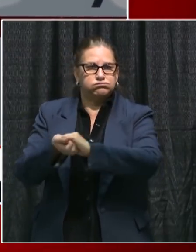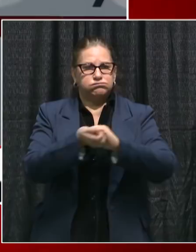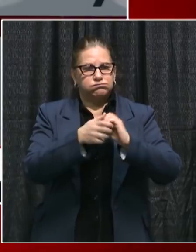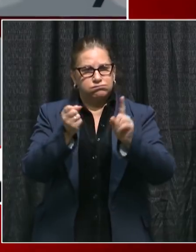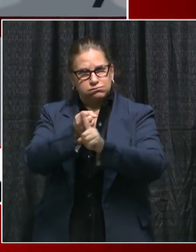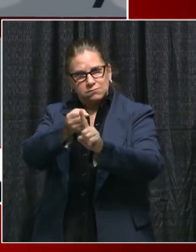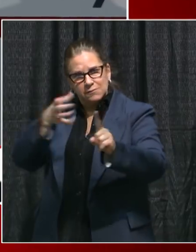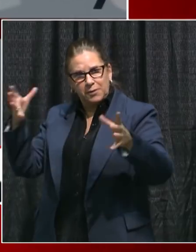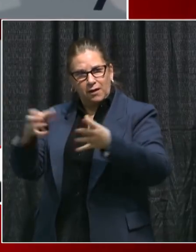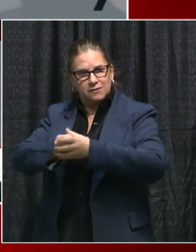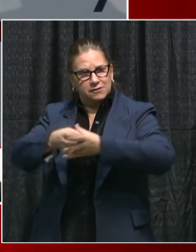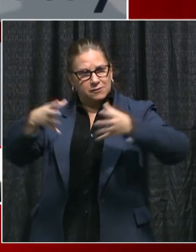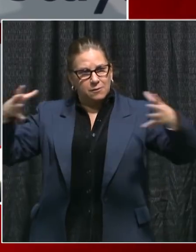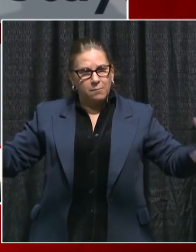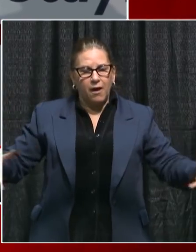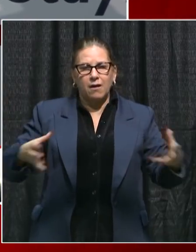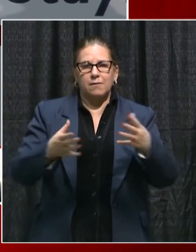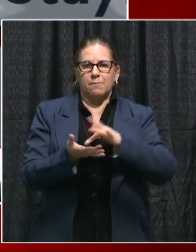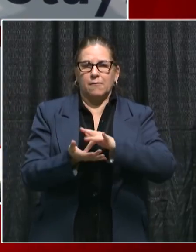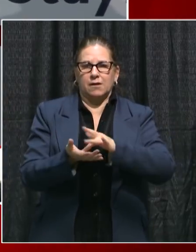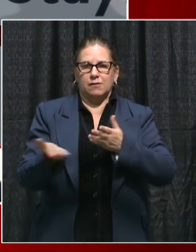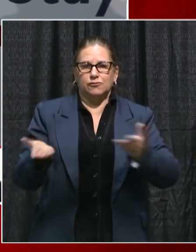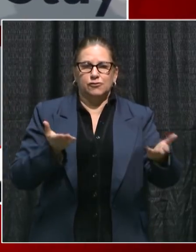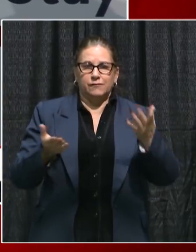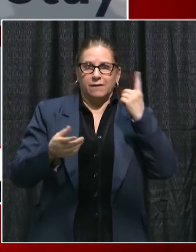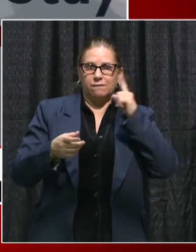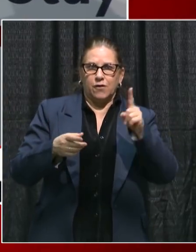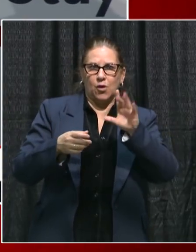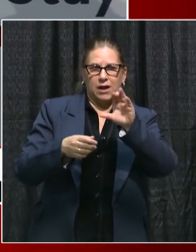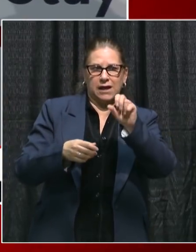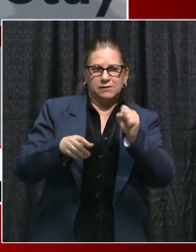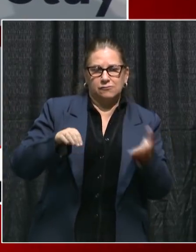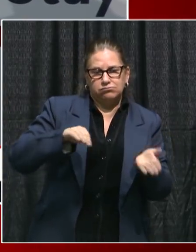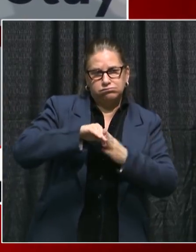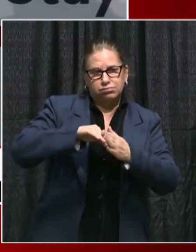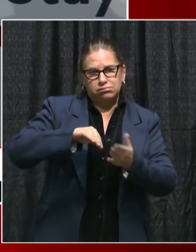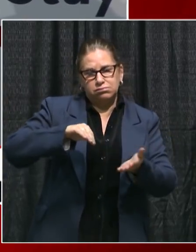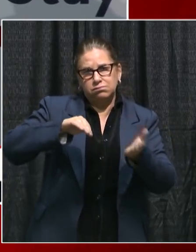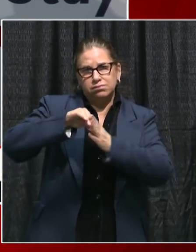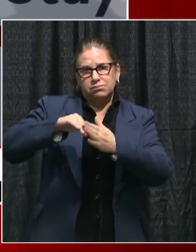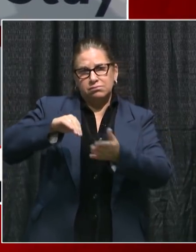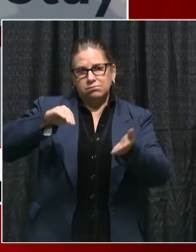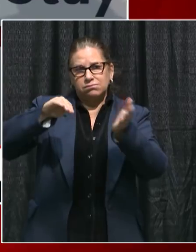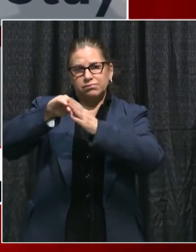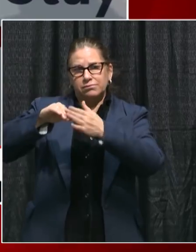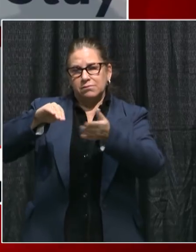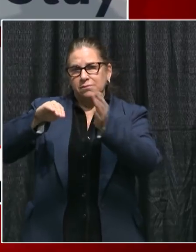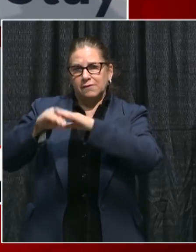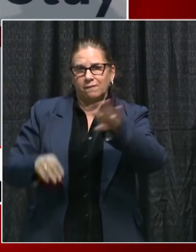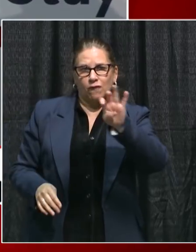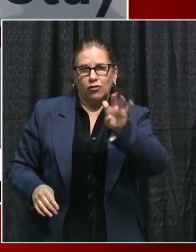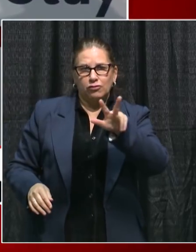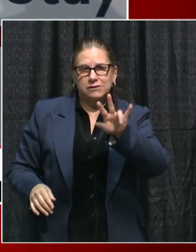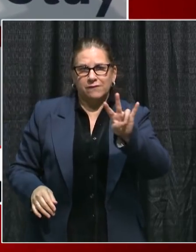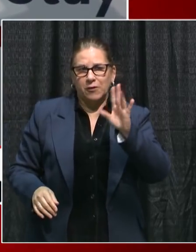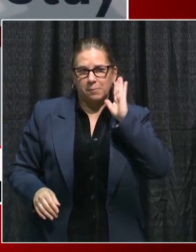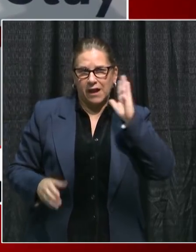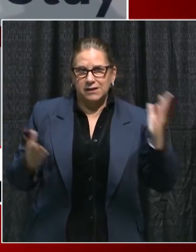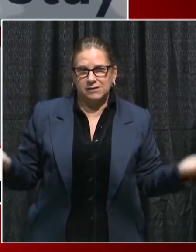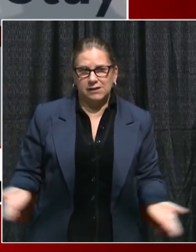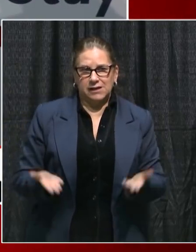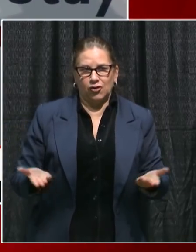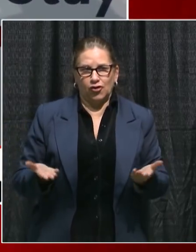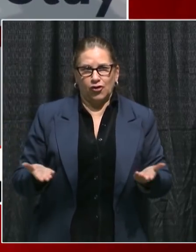437 hospital beds here at the Walter E. Washington Convention Center. We hope, as the Mayor said, that we won't have to use